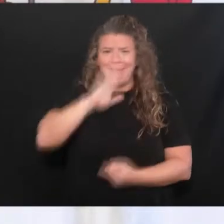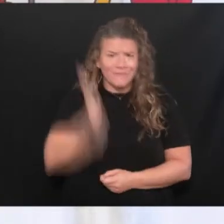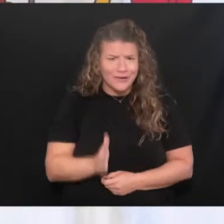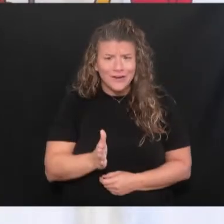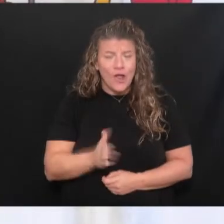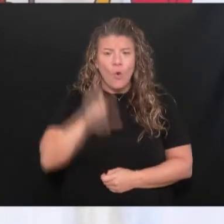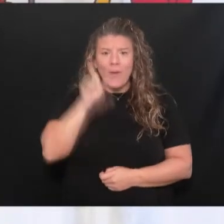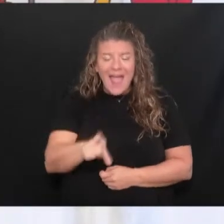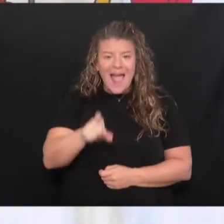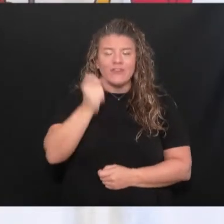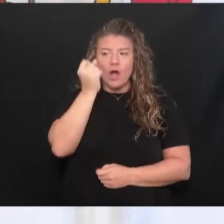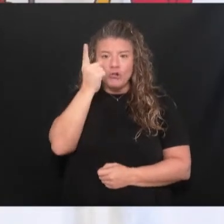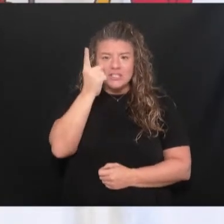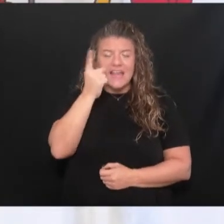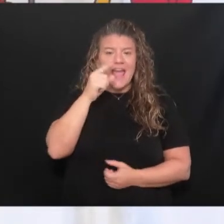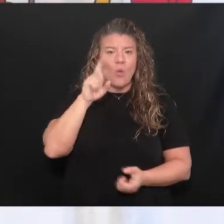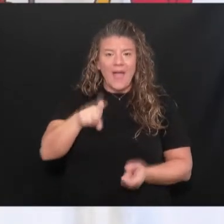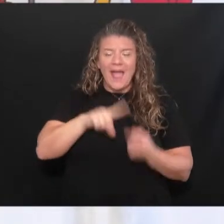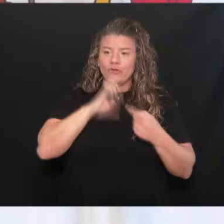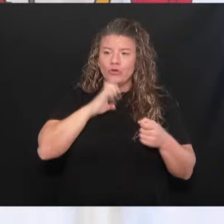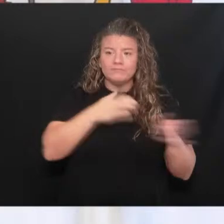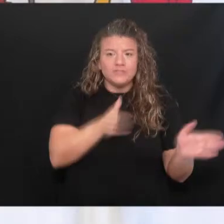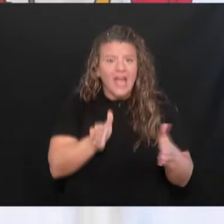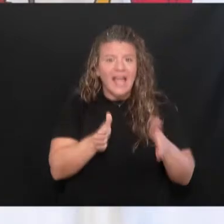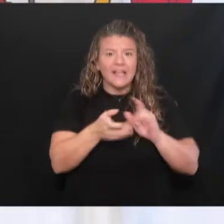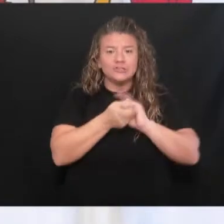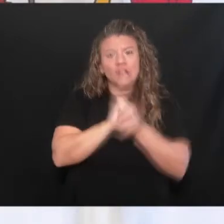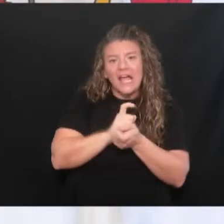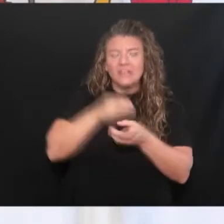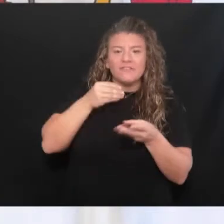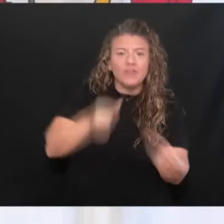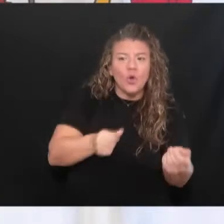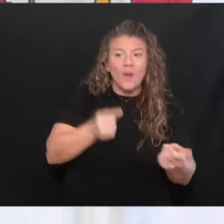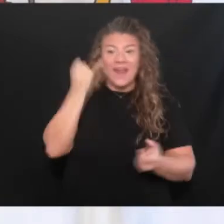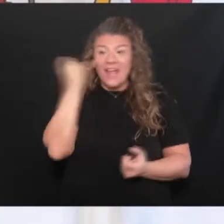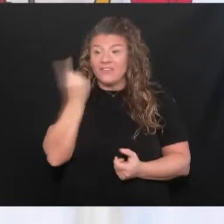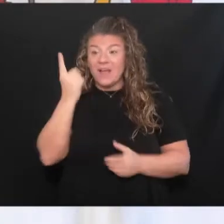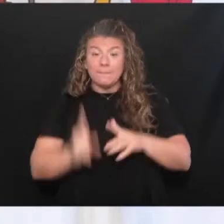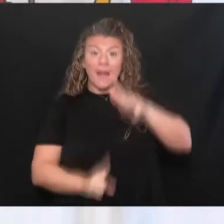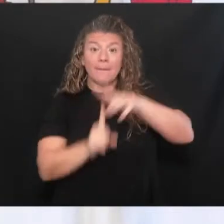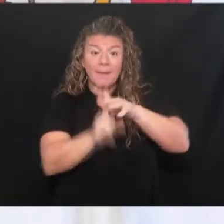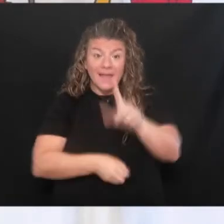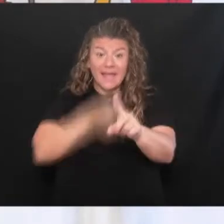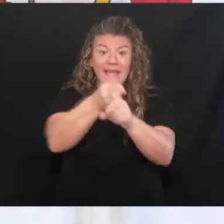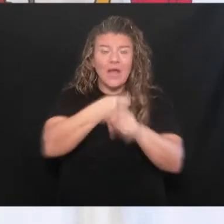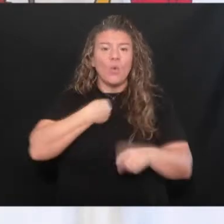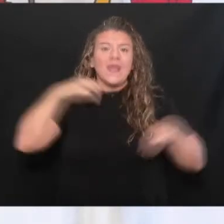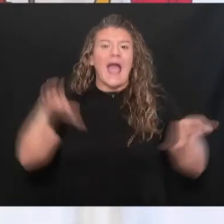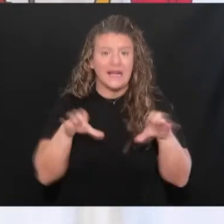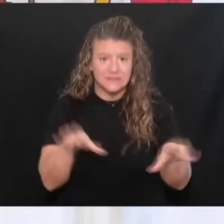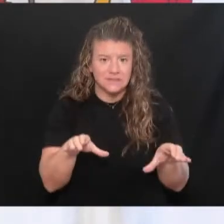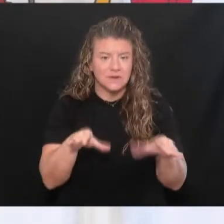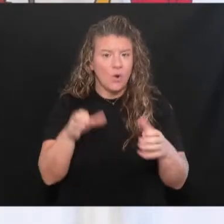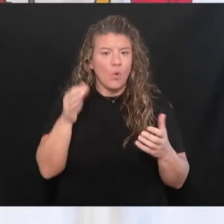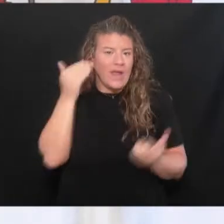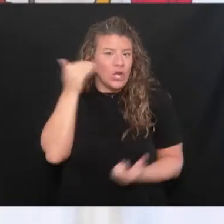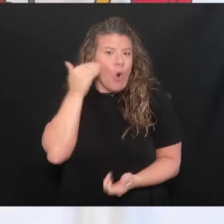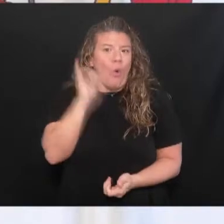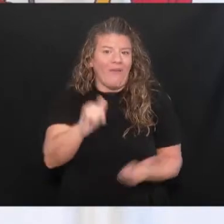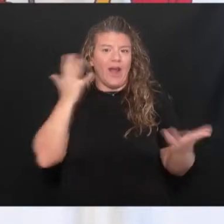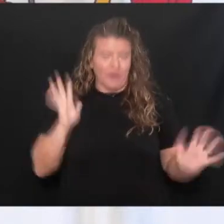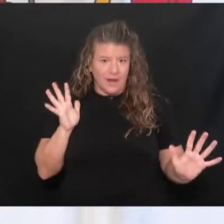fluid, and we've got to be fast on our feet to move and move to the best of the abilities and knowledges that we